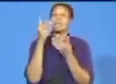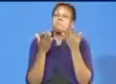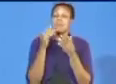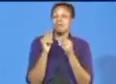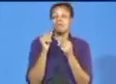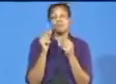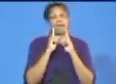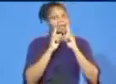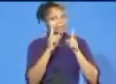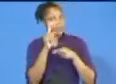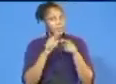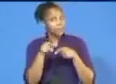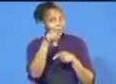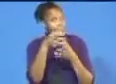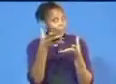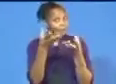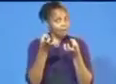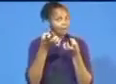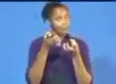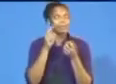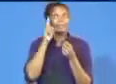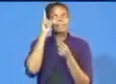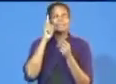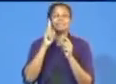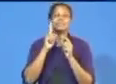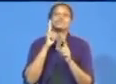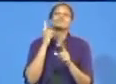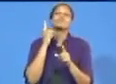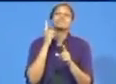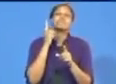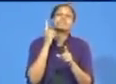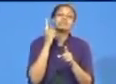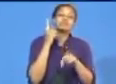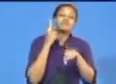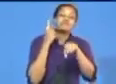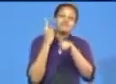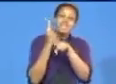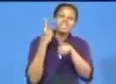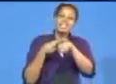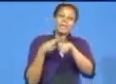him, but he's an on-time God.